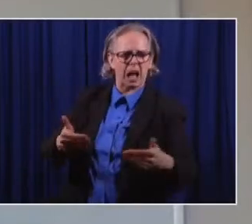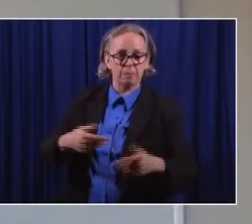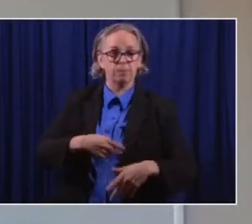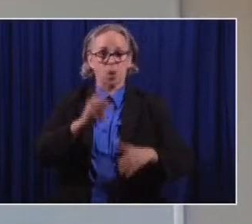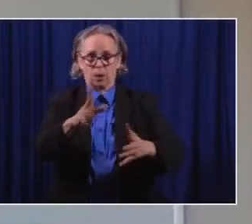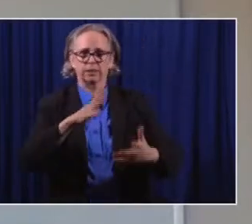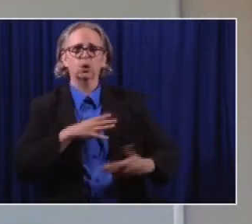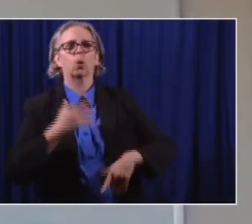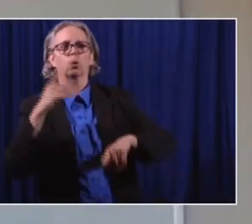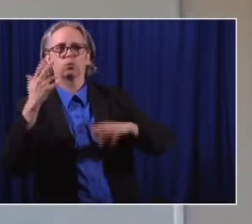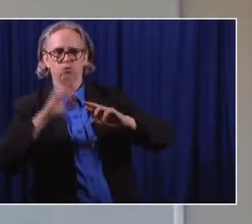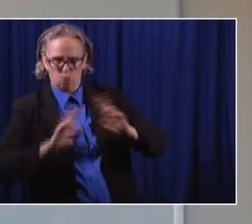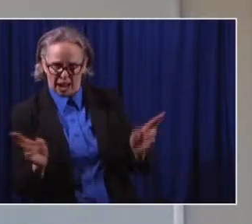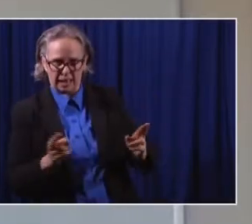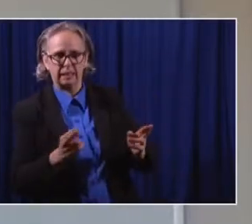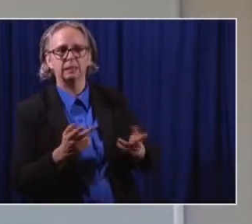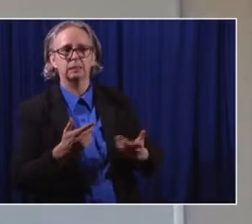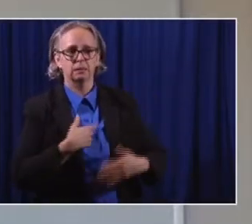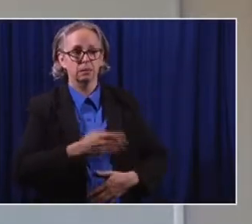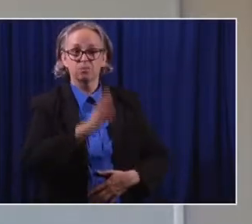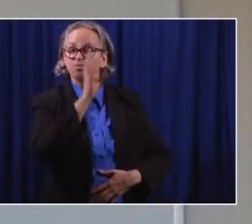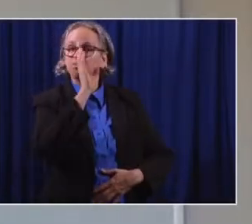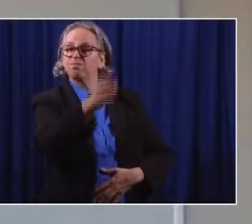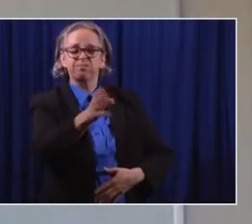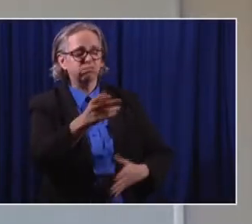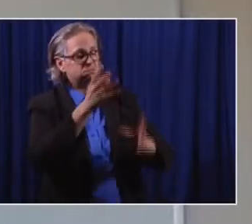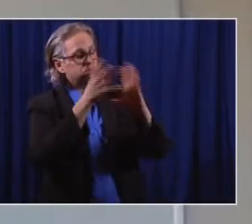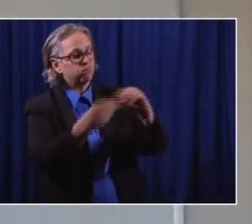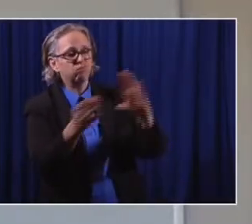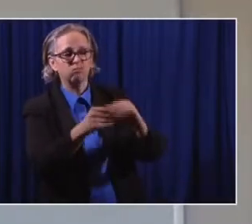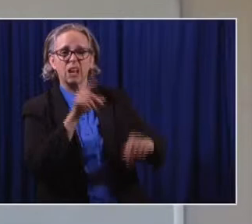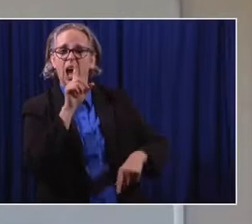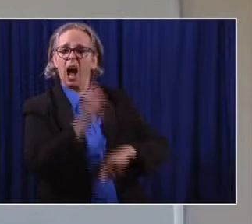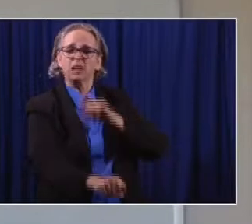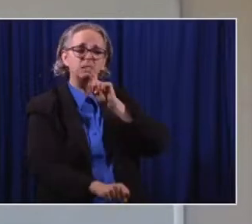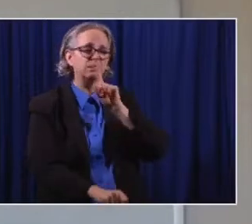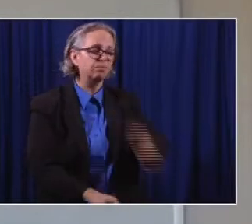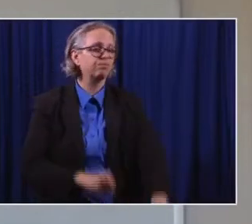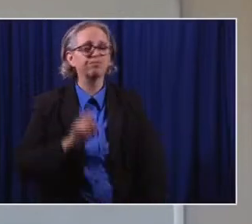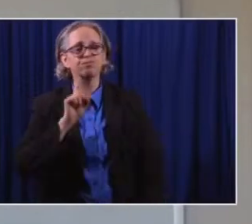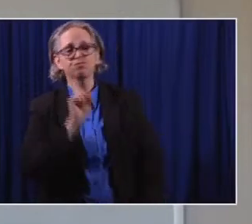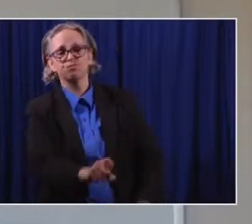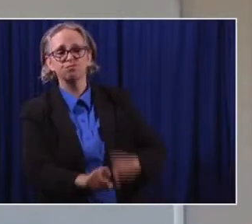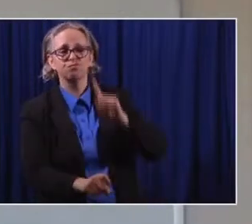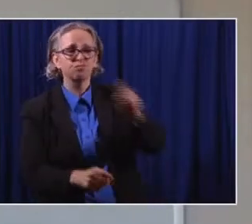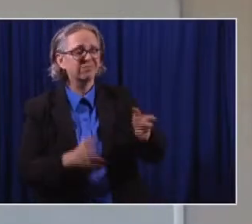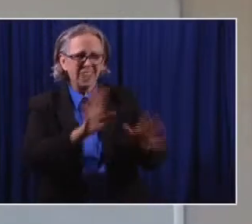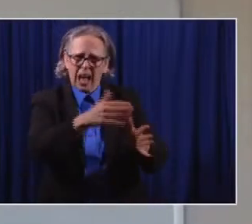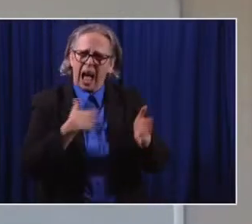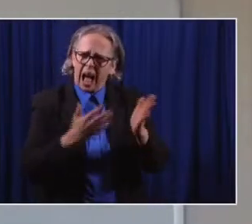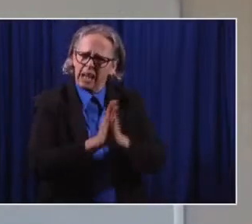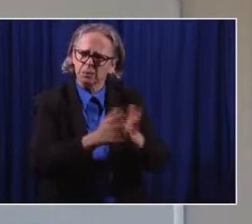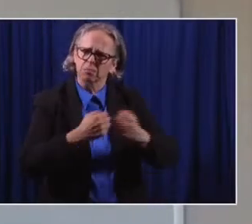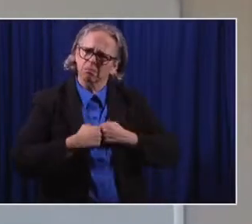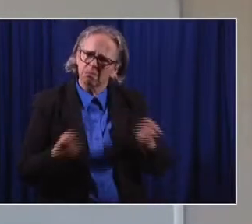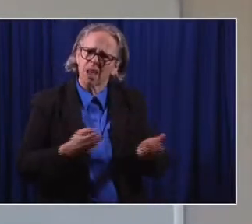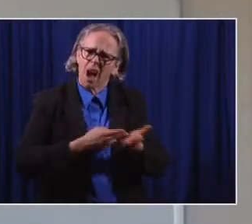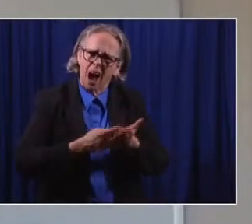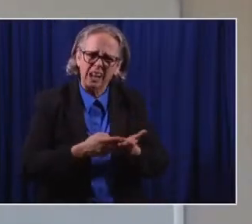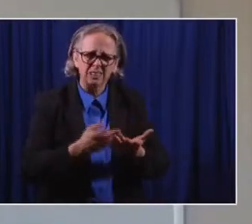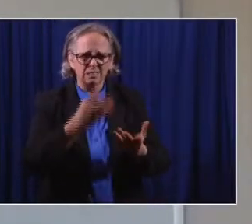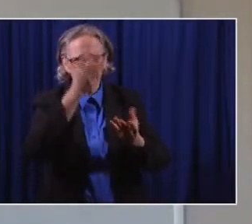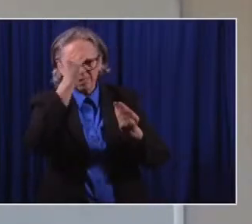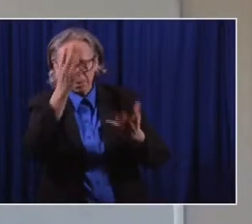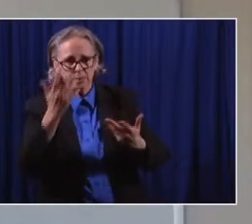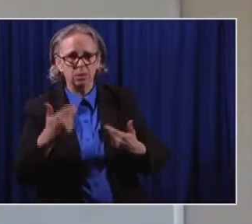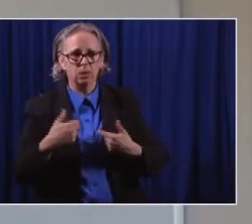we are very straightforward with what we intend to do with this interview, what we intend to do with the information that they give us. That way